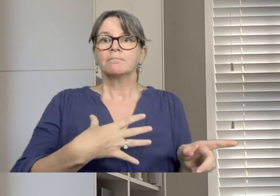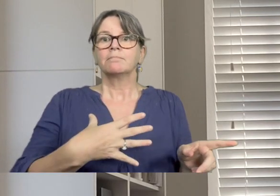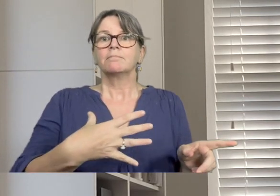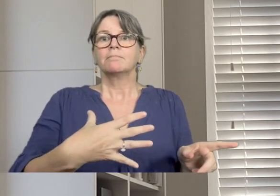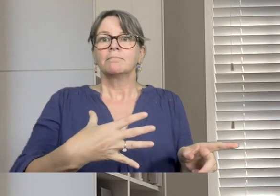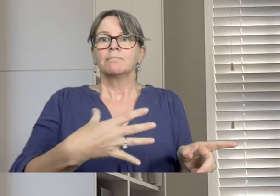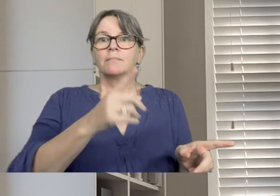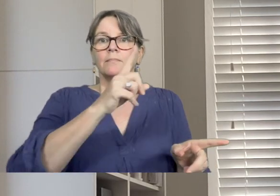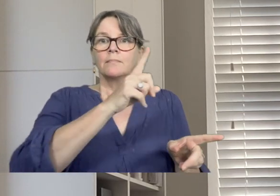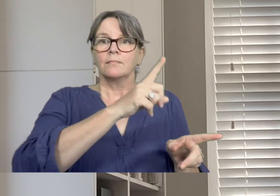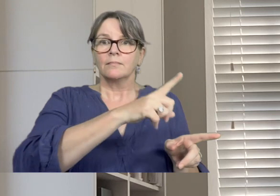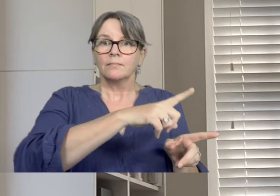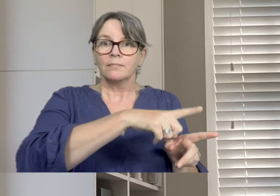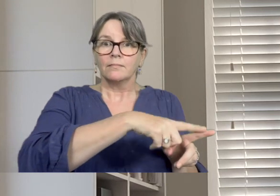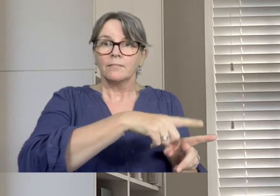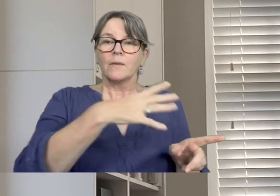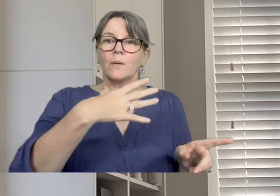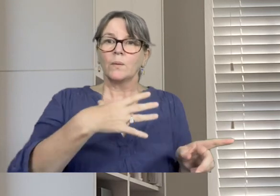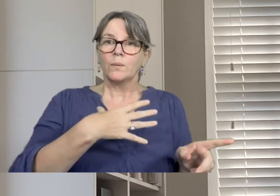and 3